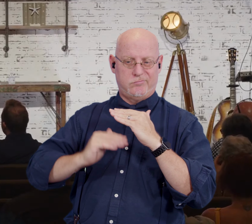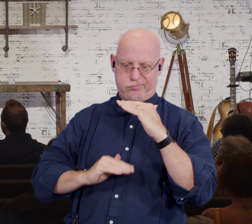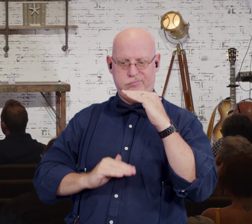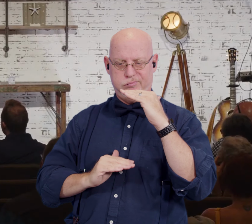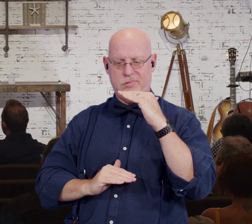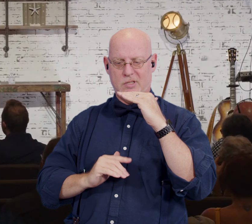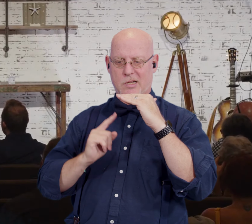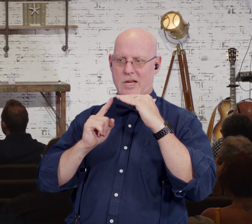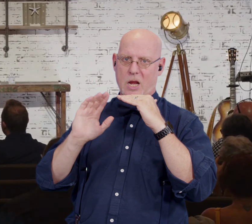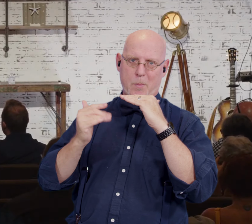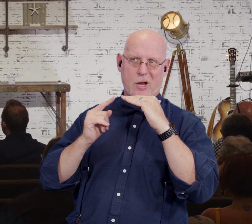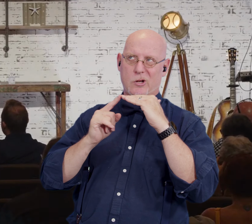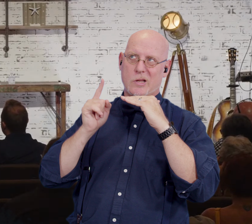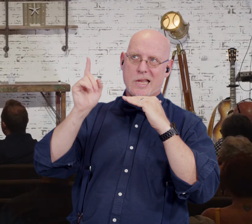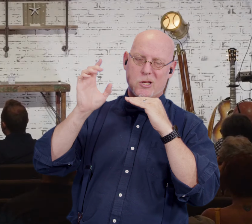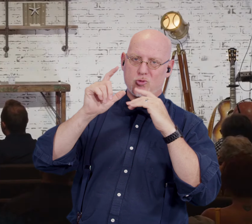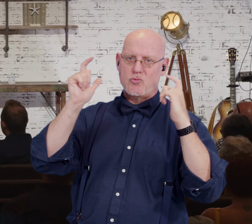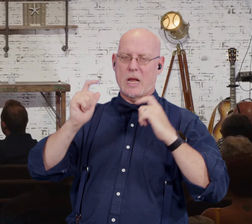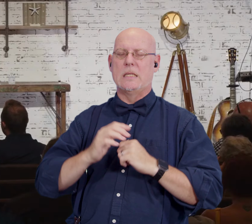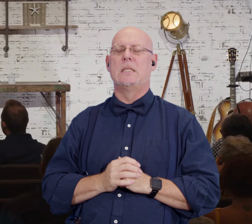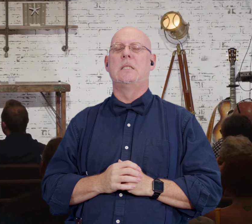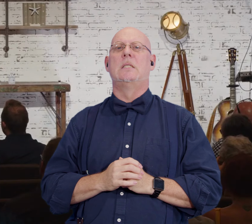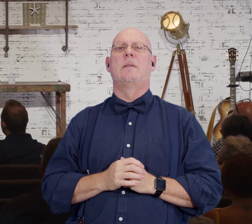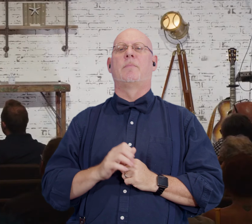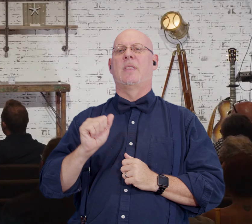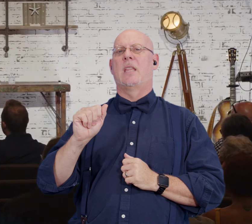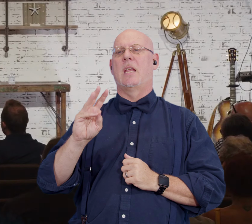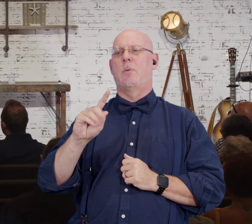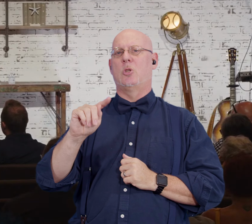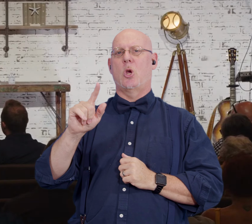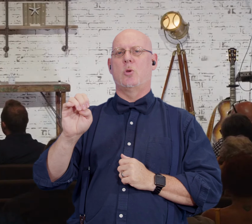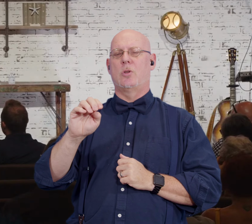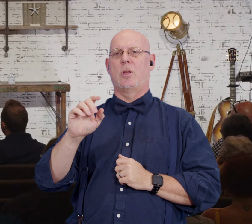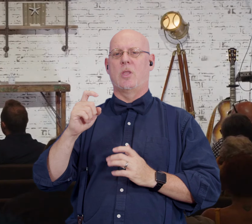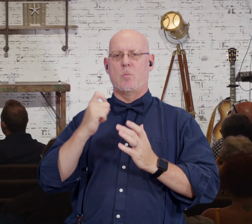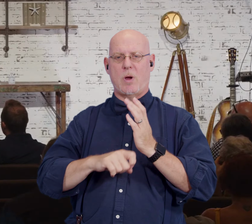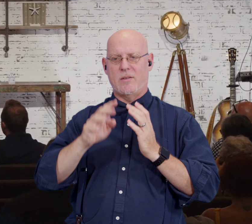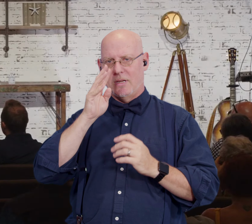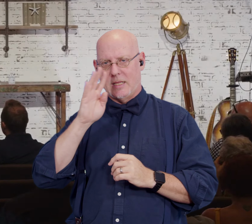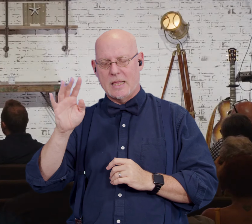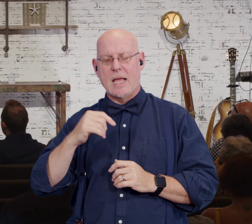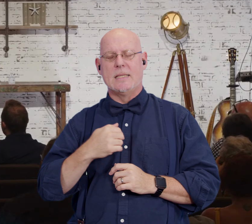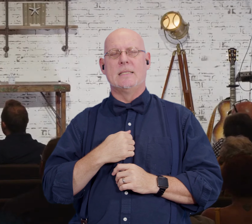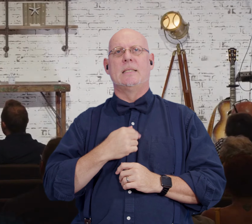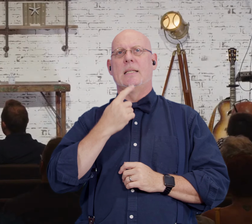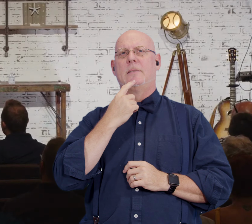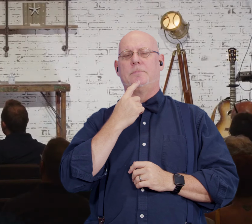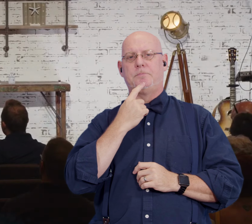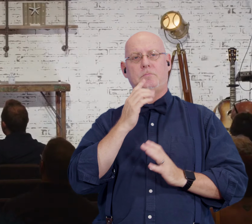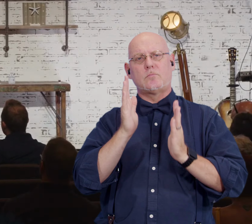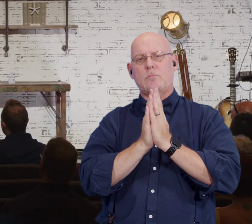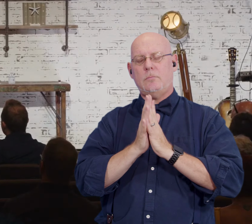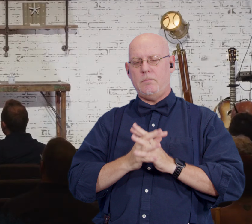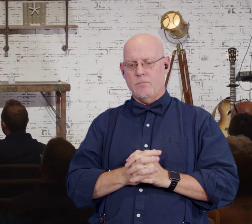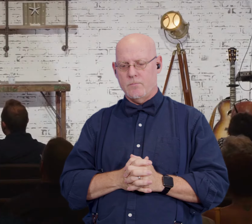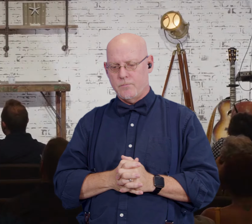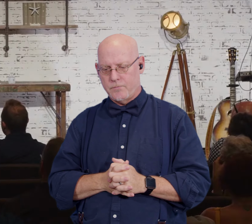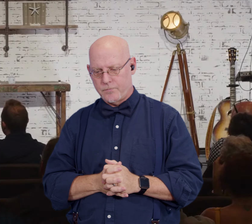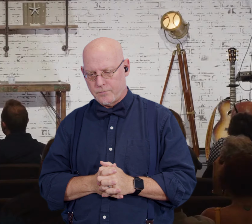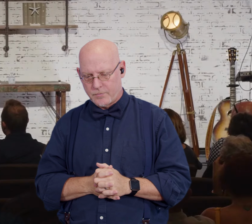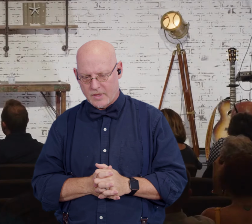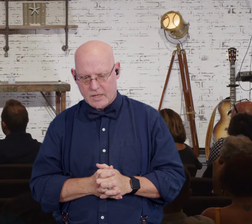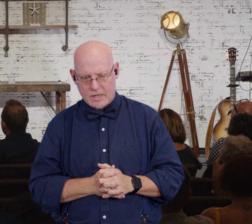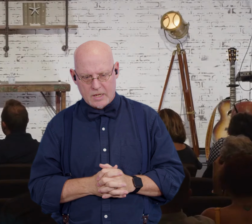short in comparison to his greatness. A.W. Tozer, in his book, The Price of Neglect, went on to say this. It's a prayer. It'd